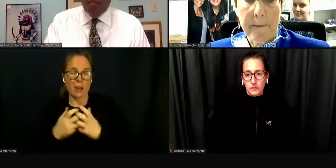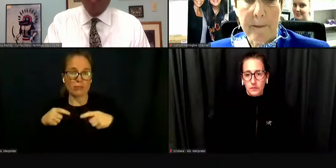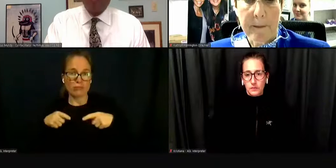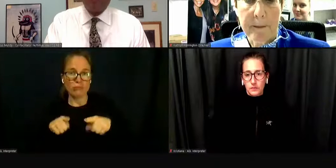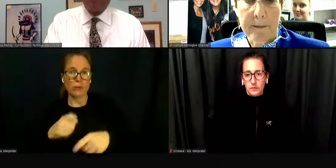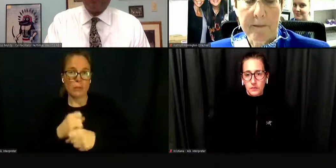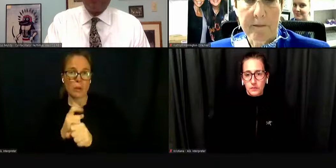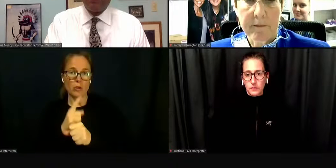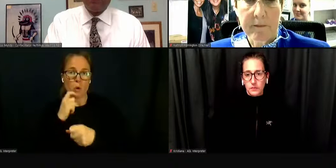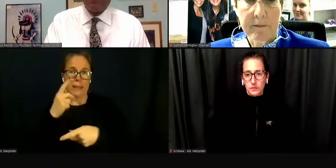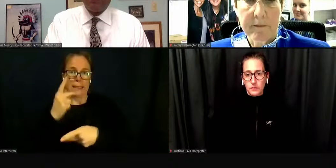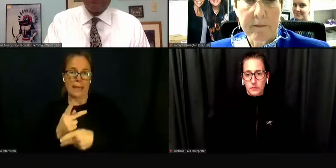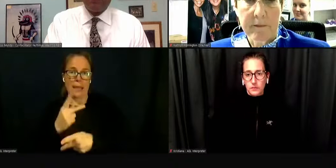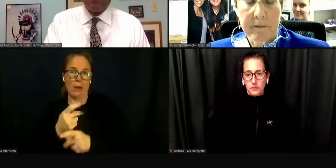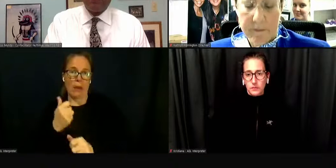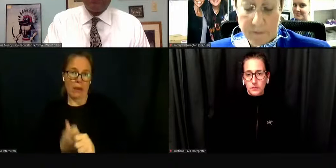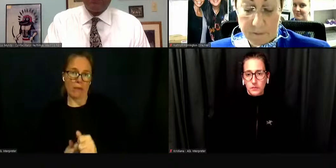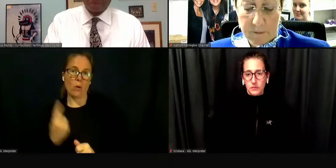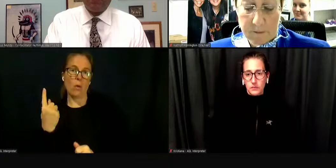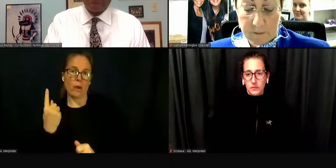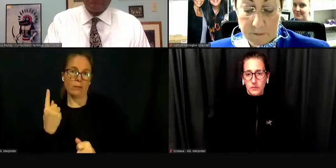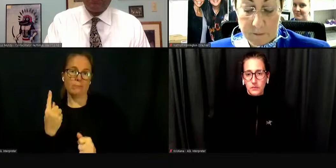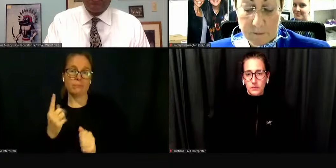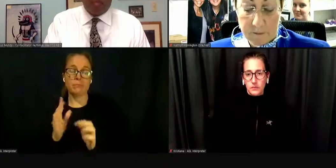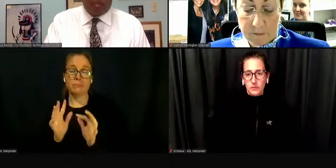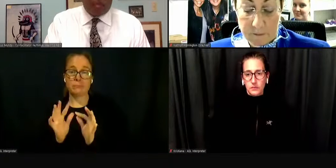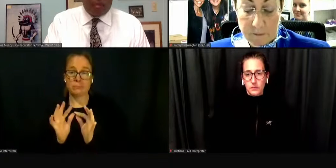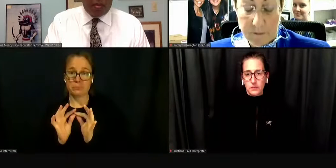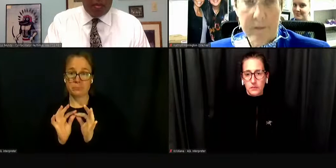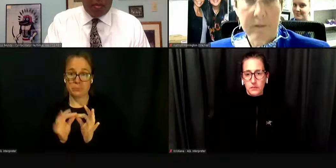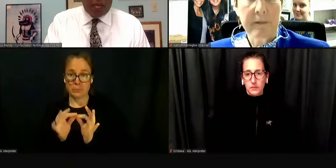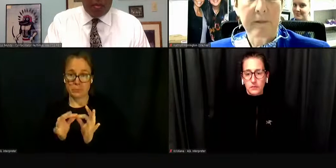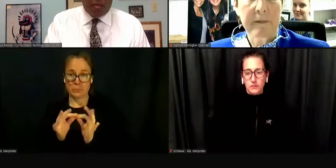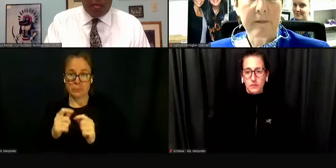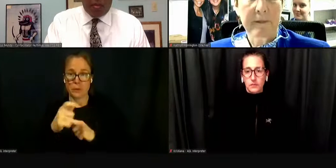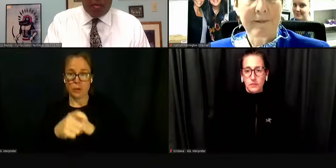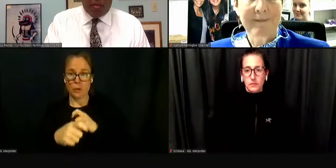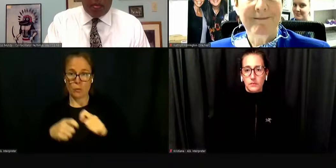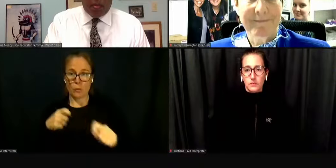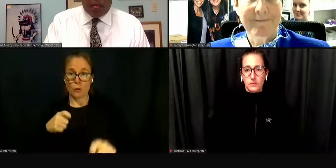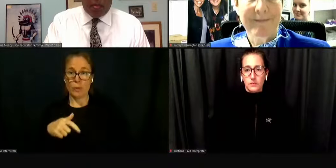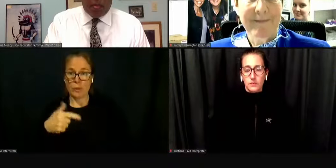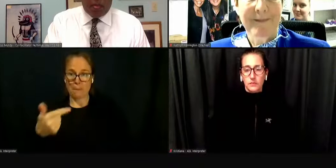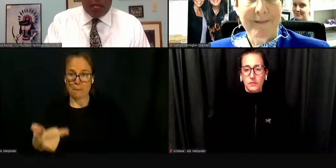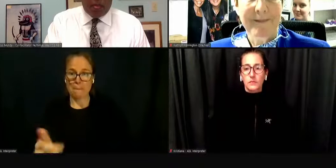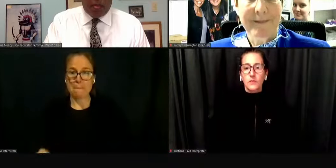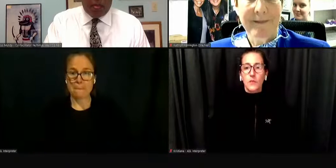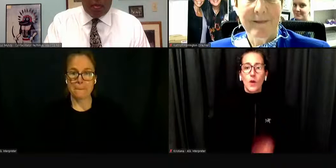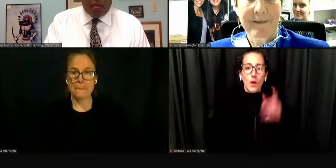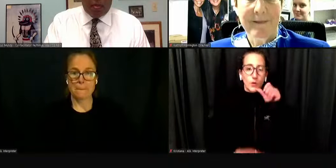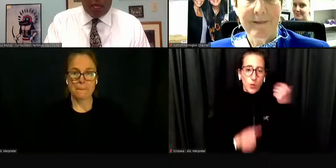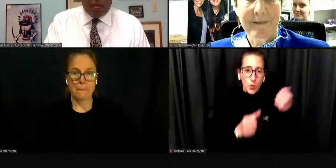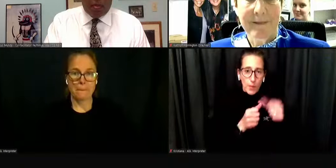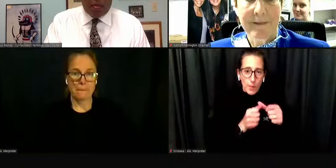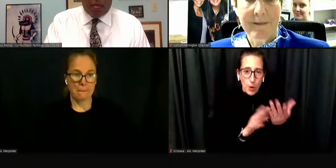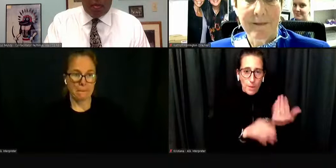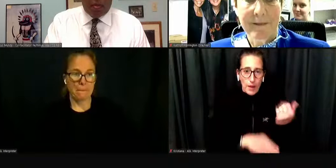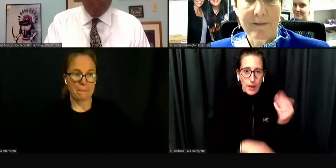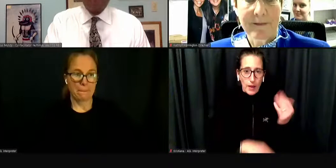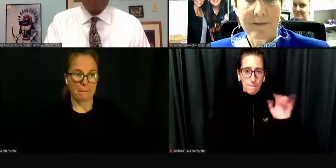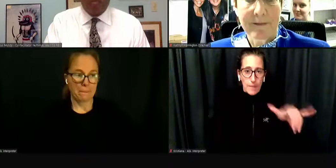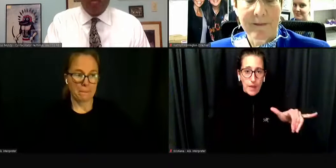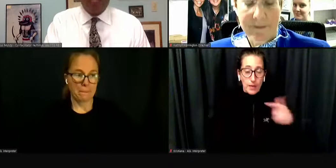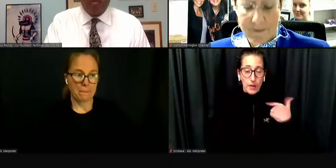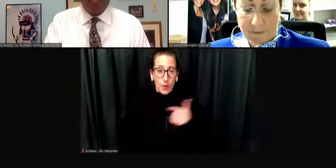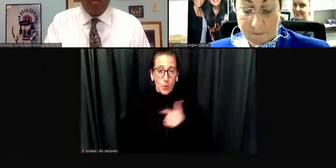of our needs. Also remember that in May, we passed a Here Together homeless initiative